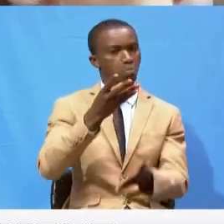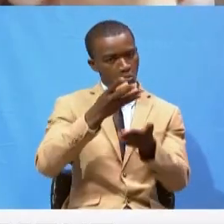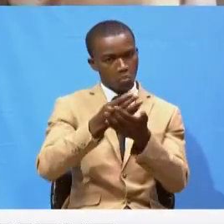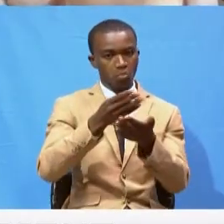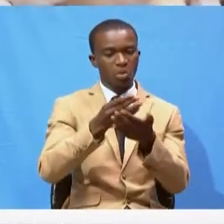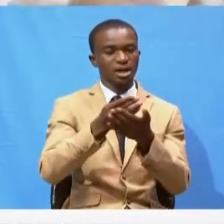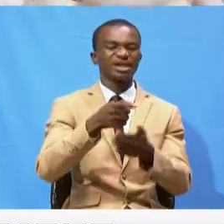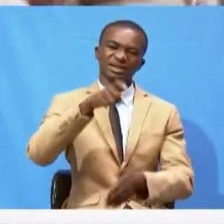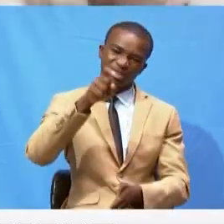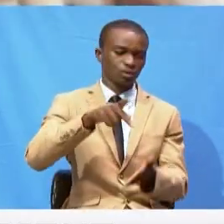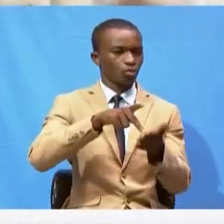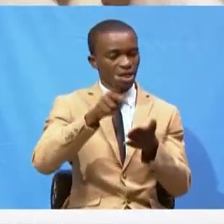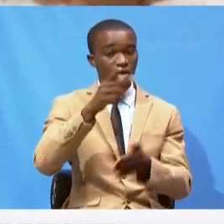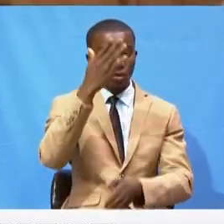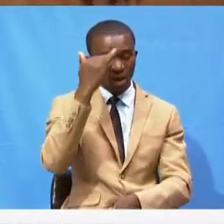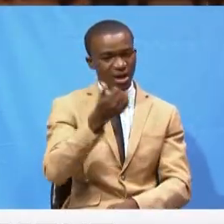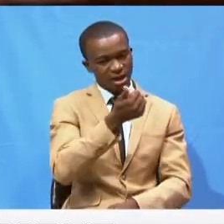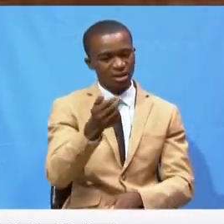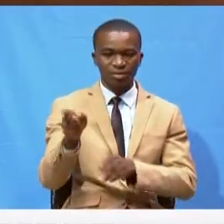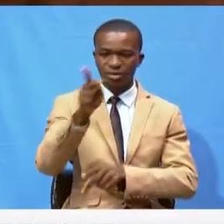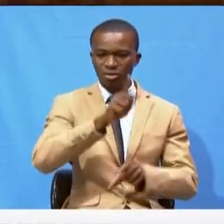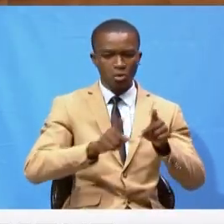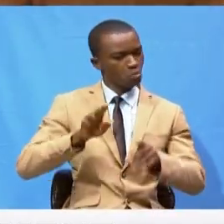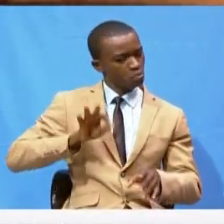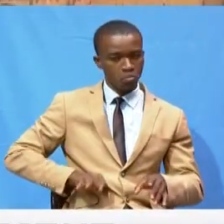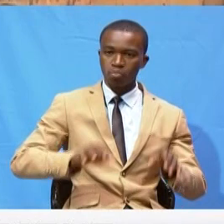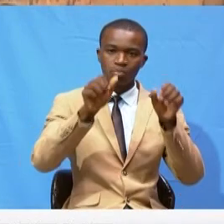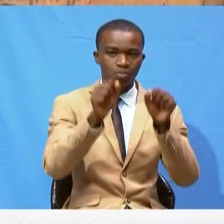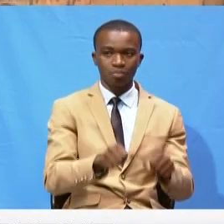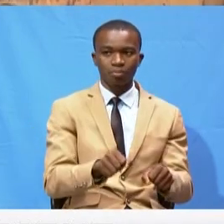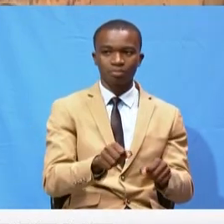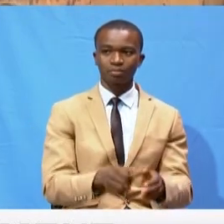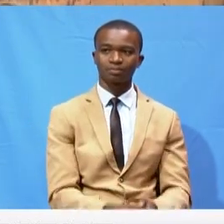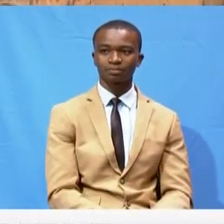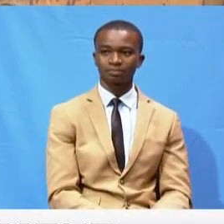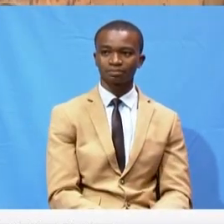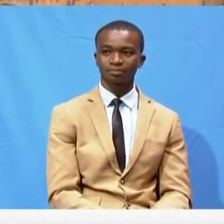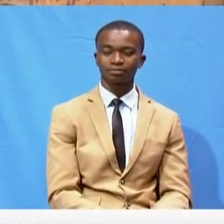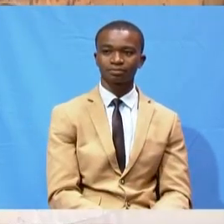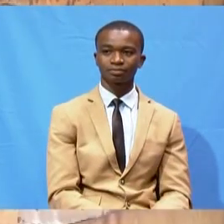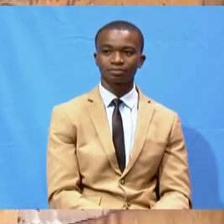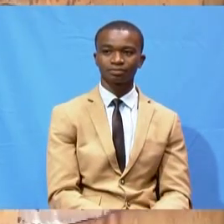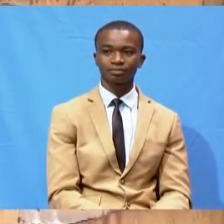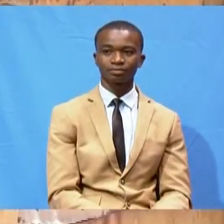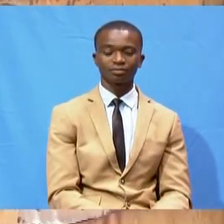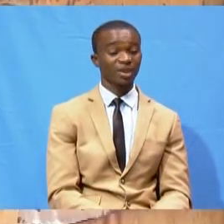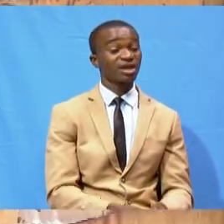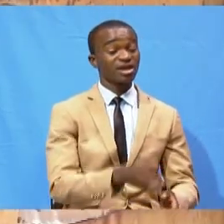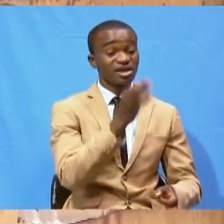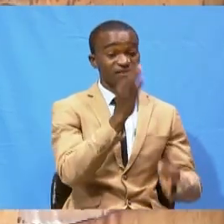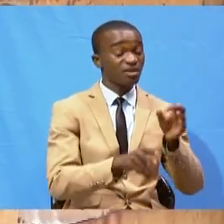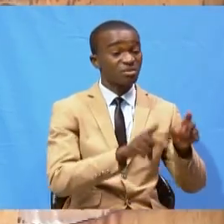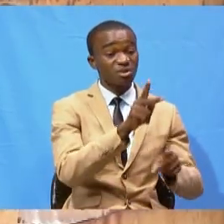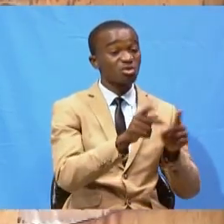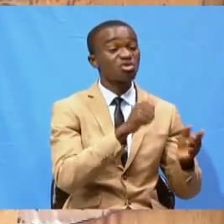loans to repay so that others can benefit from the revolving fund. Those people who are not paying back the